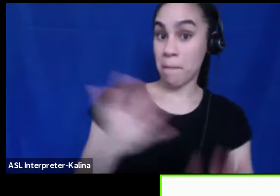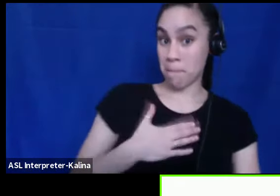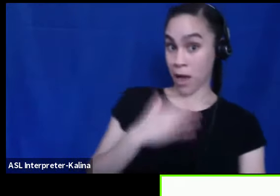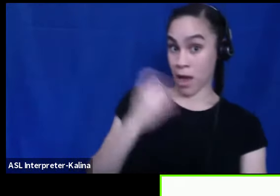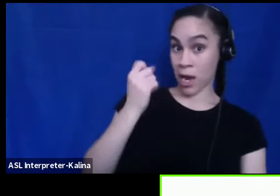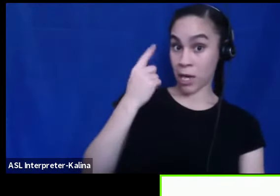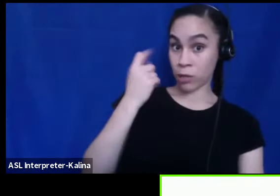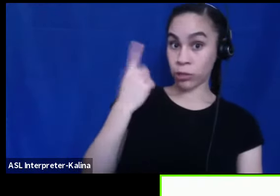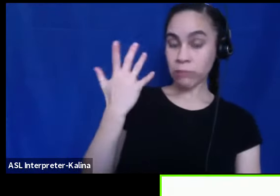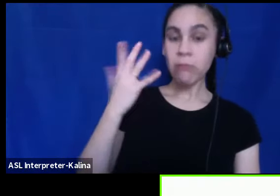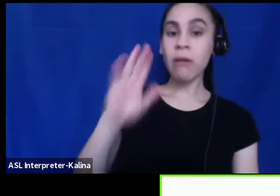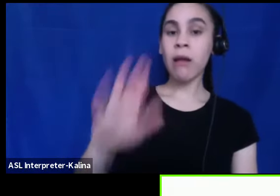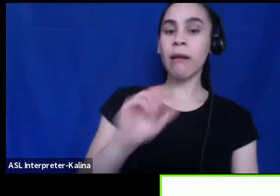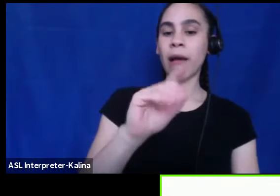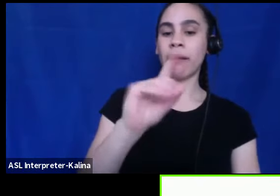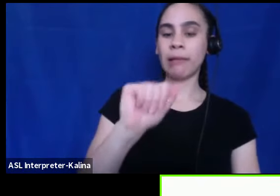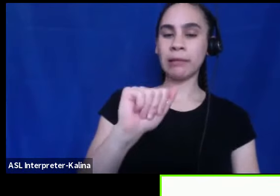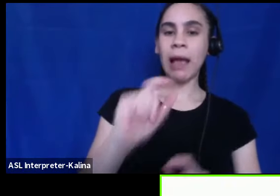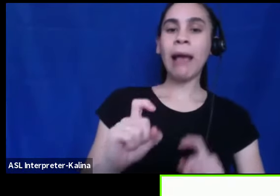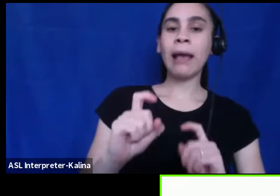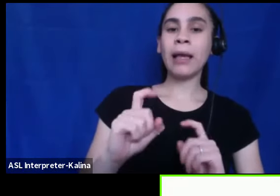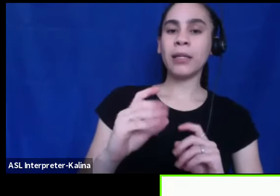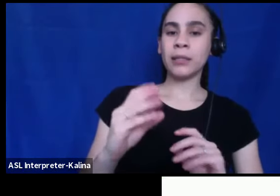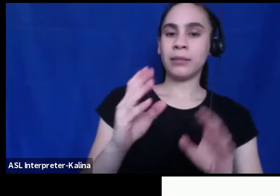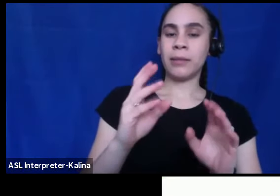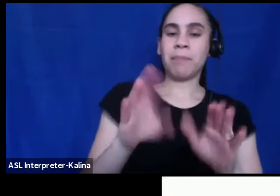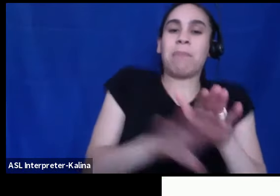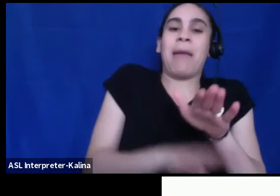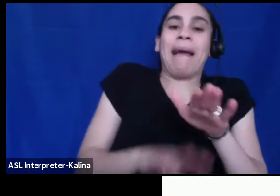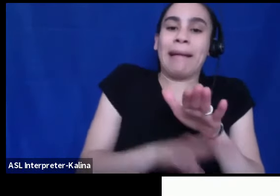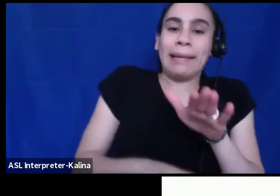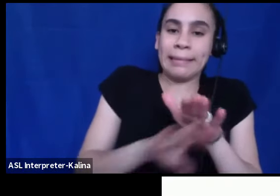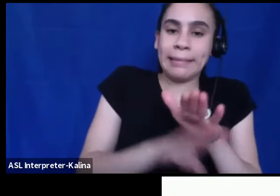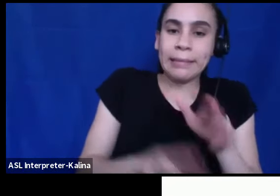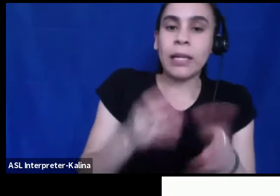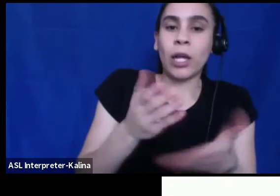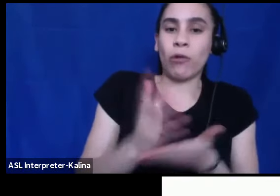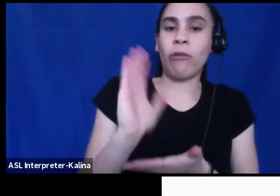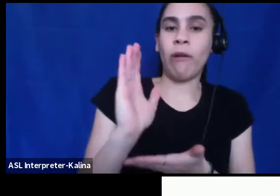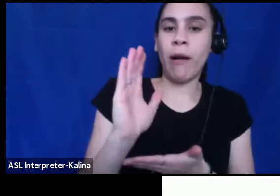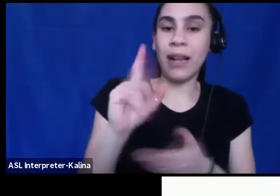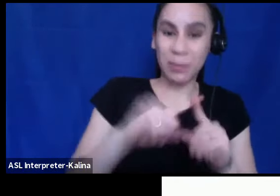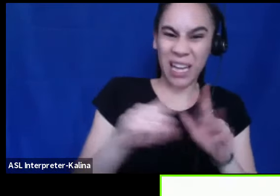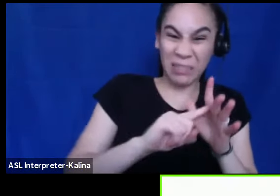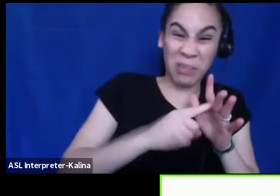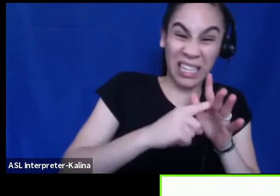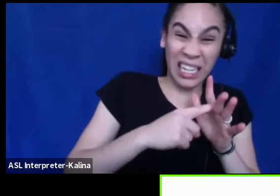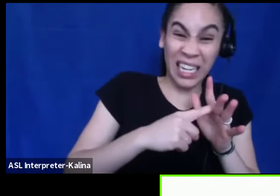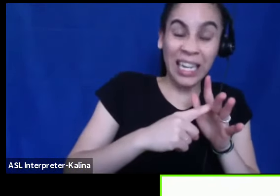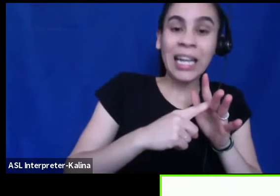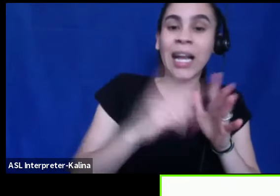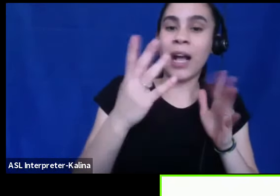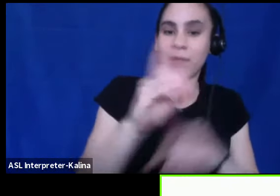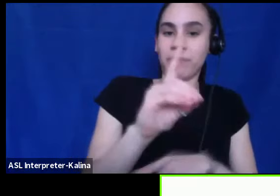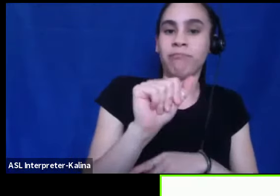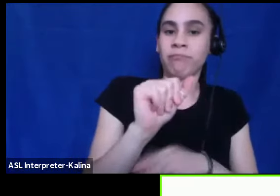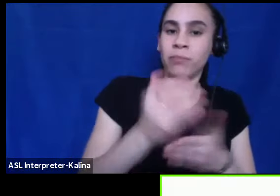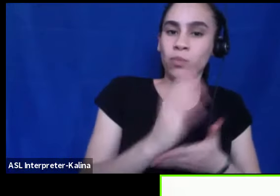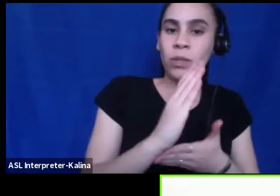important rights, but it was the beginning. Just the beginning, like the beginning of rights. And there's a lot more work to